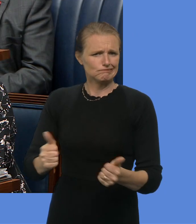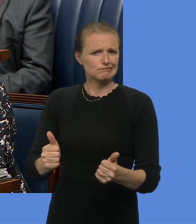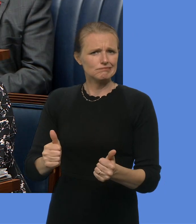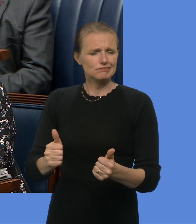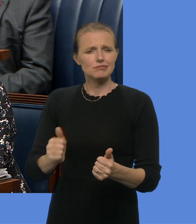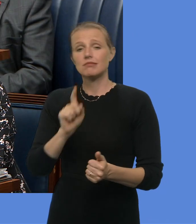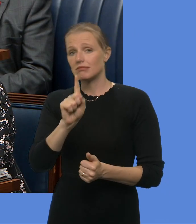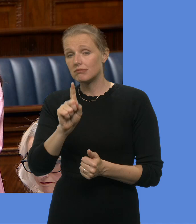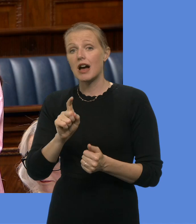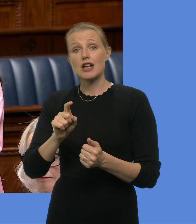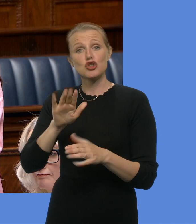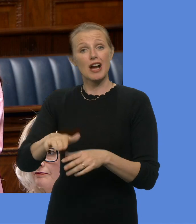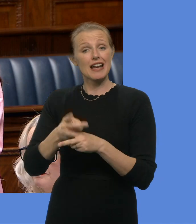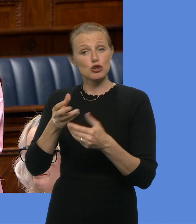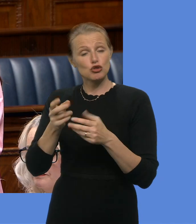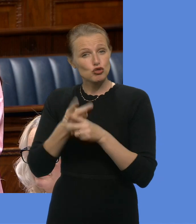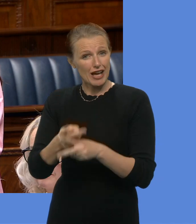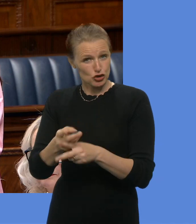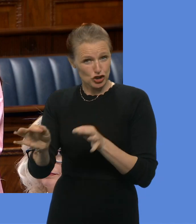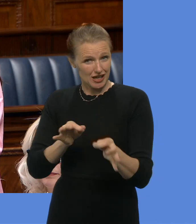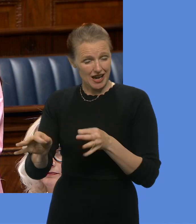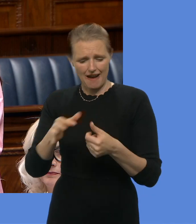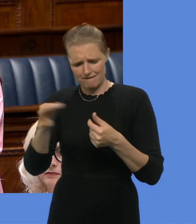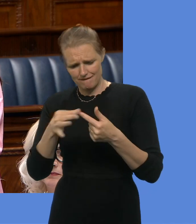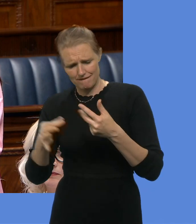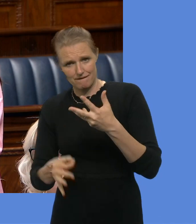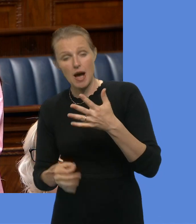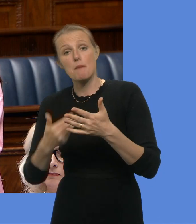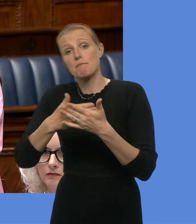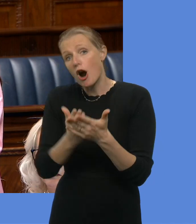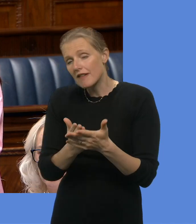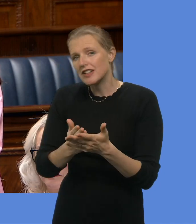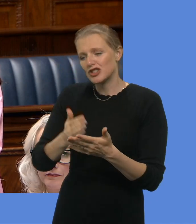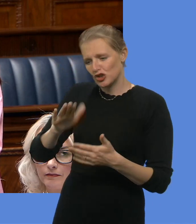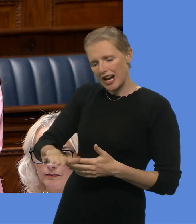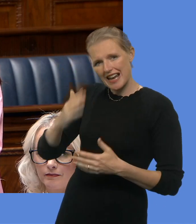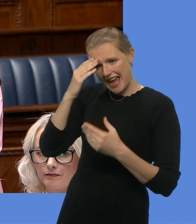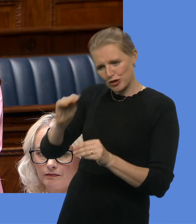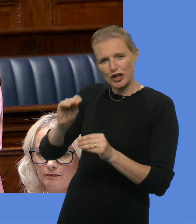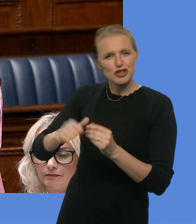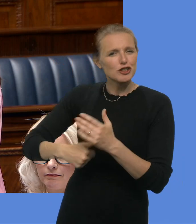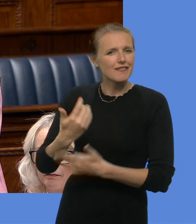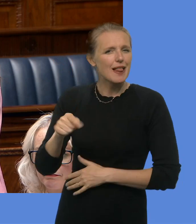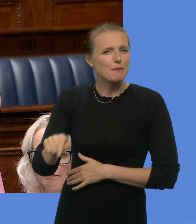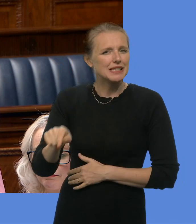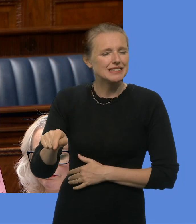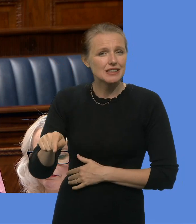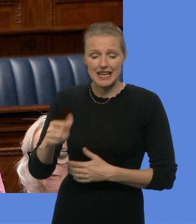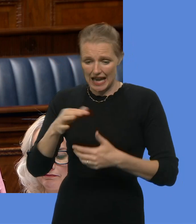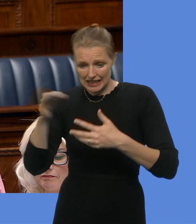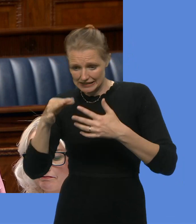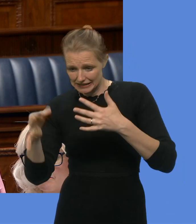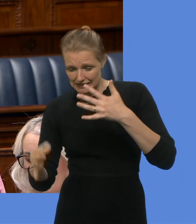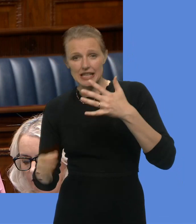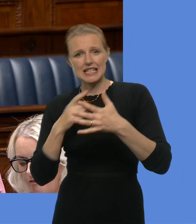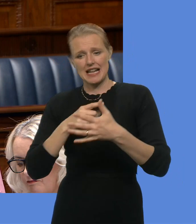of that fit in, and that includes around child education and child development. I think all of these elements can be helpful, but of course we do need that